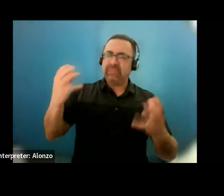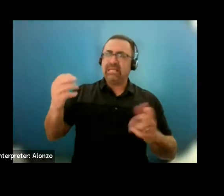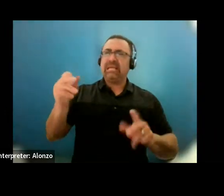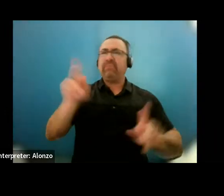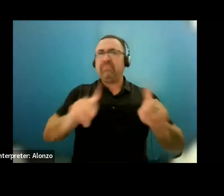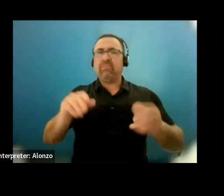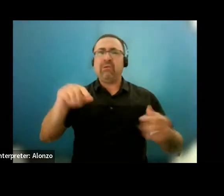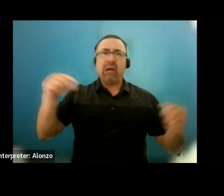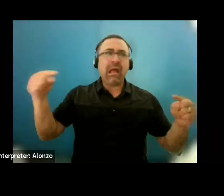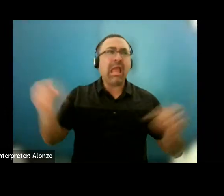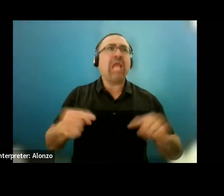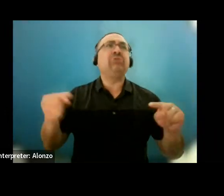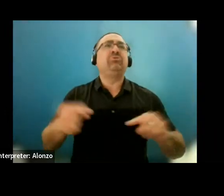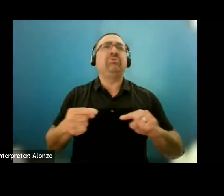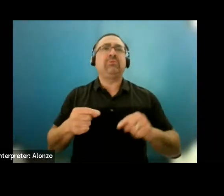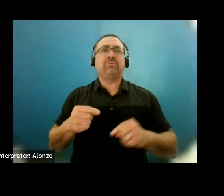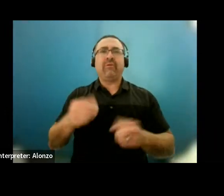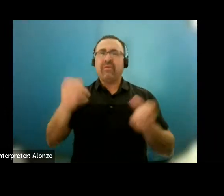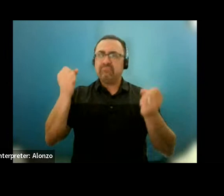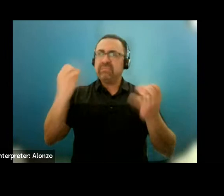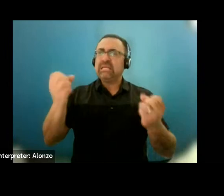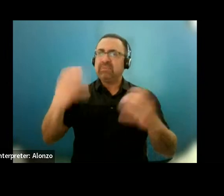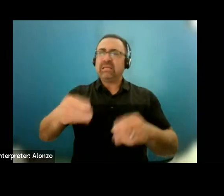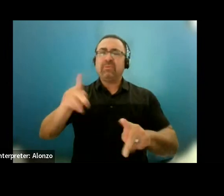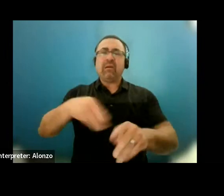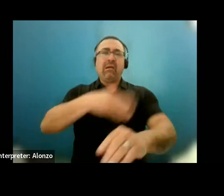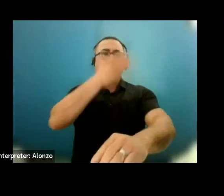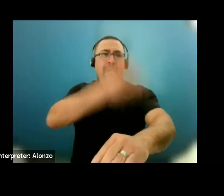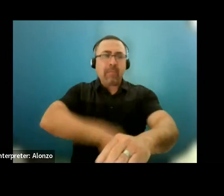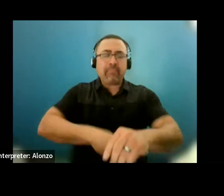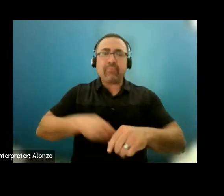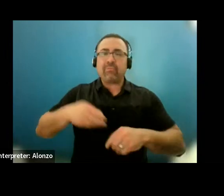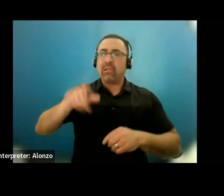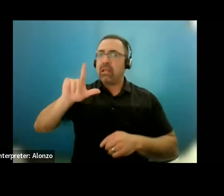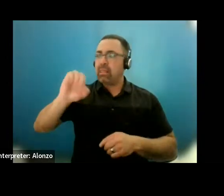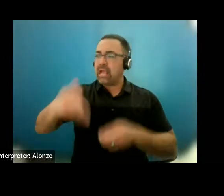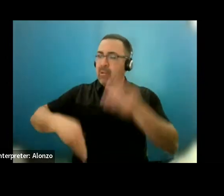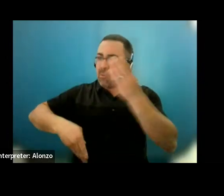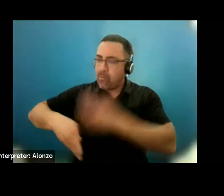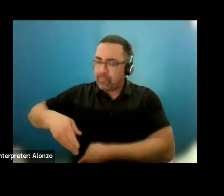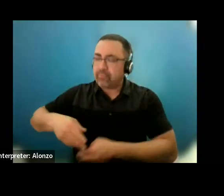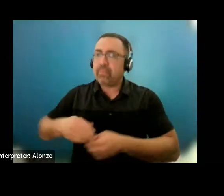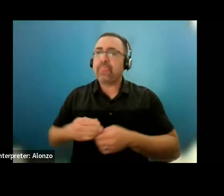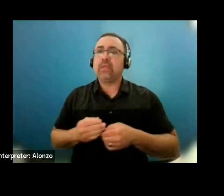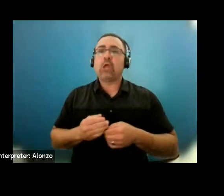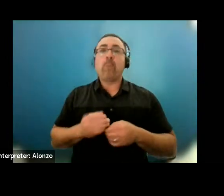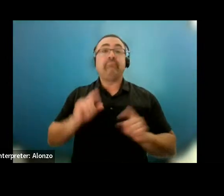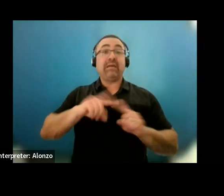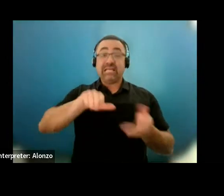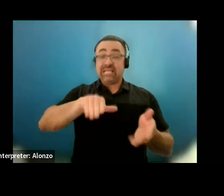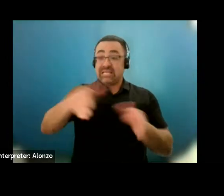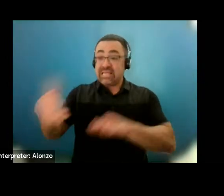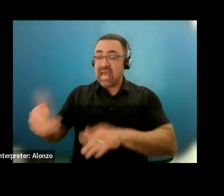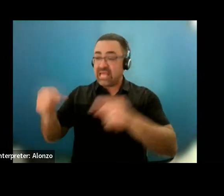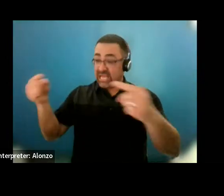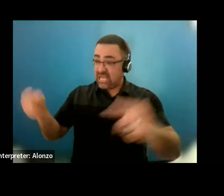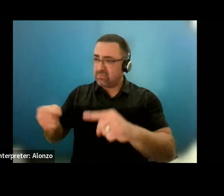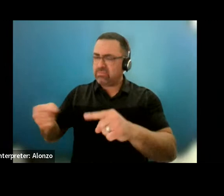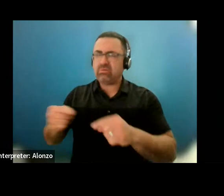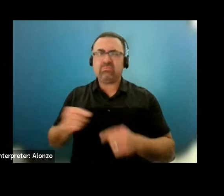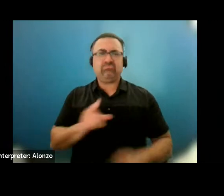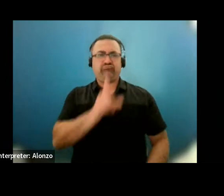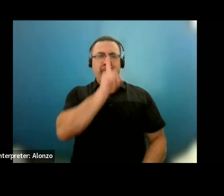injured, 40,000 amputations. The question is, all of that, about all the death and all the injuries, nobody